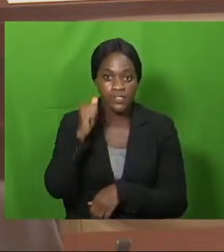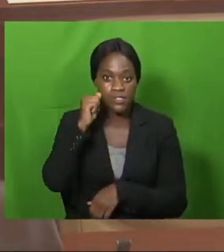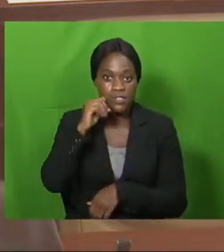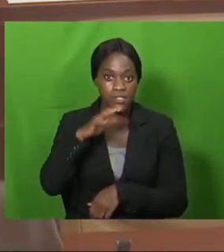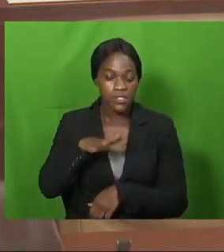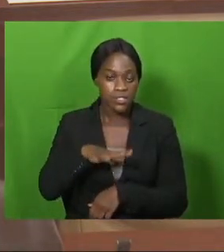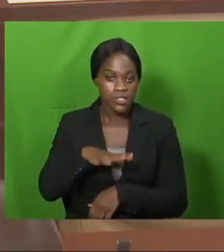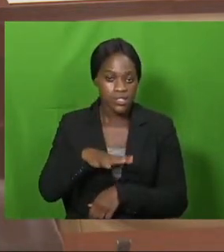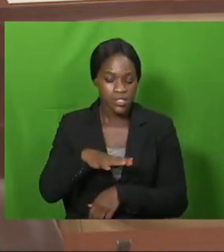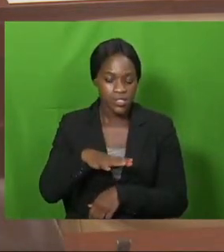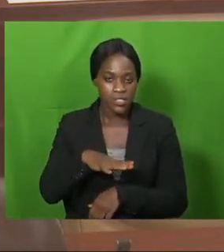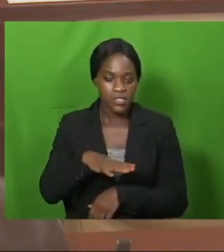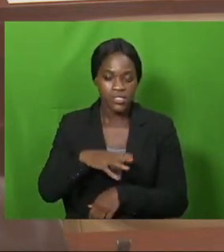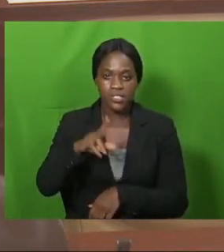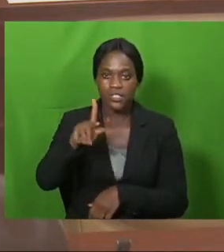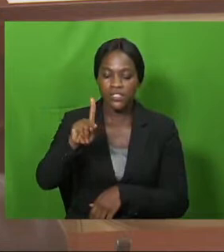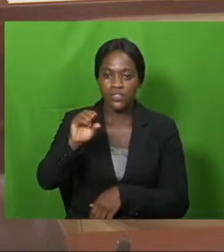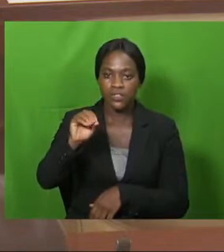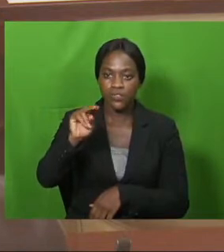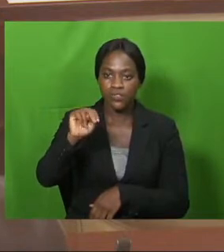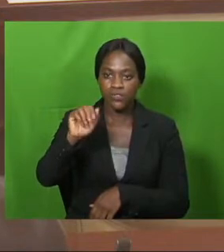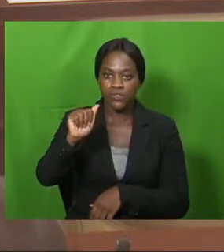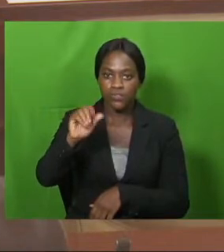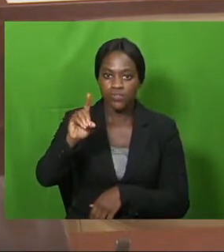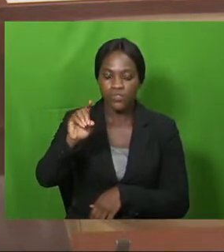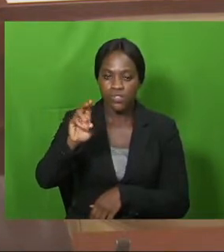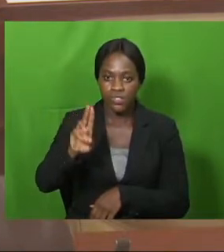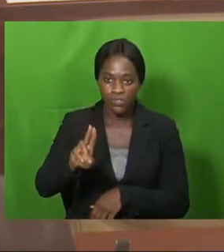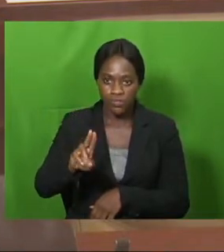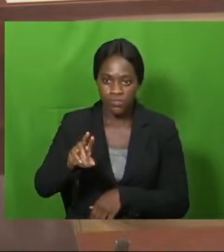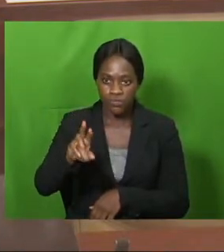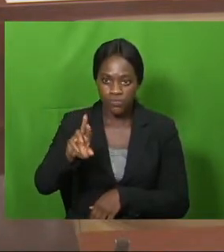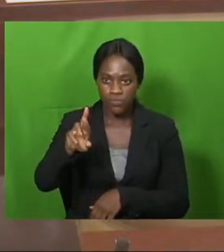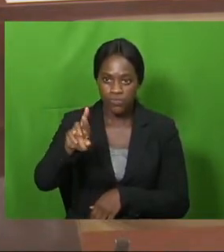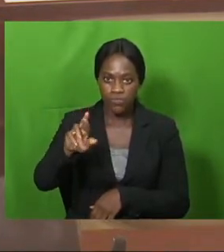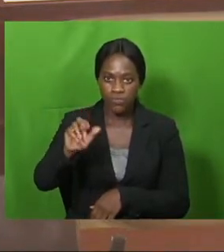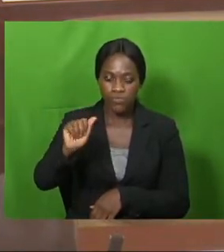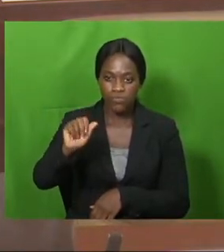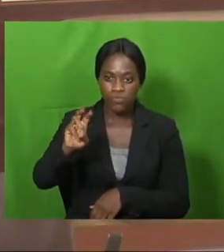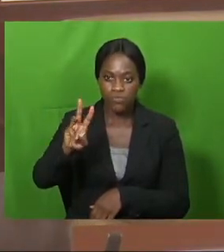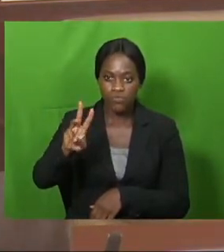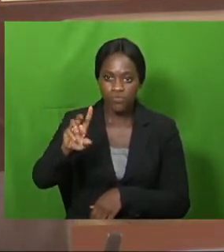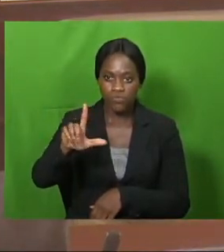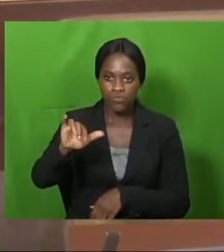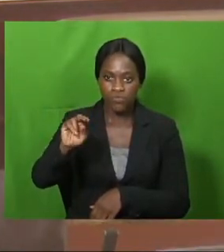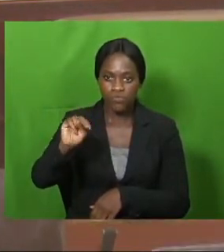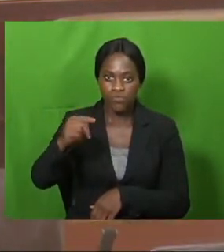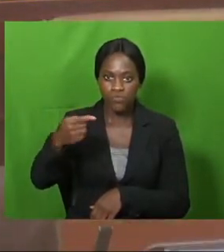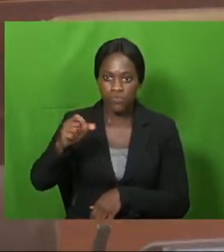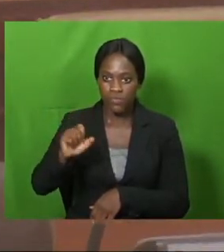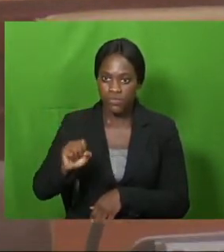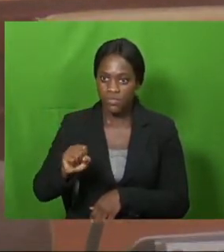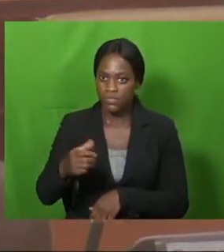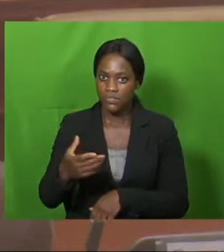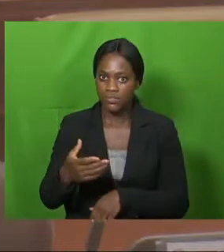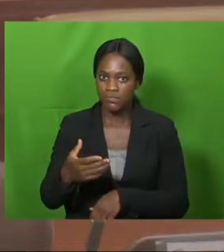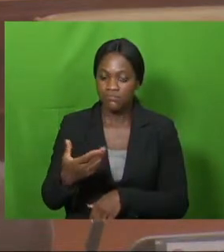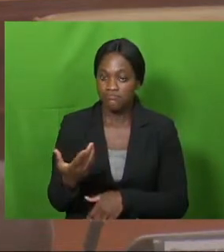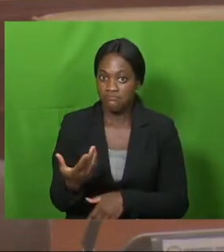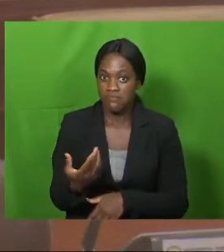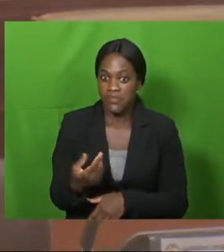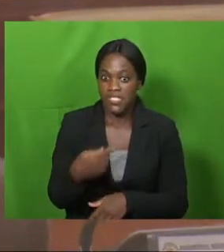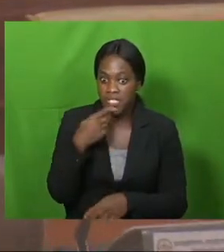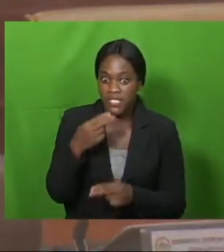that she was acknowledged, but we didn't see her. We were looking at